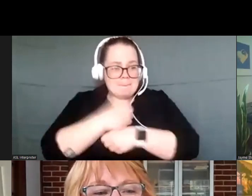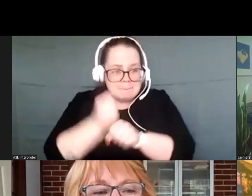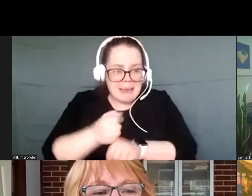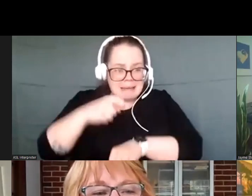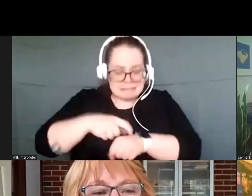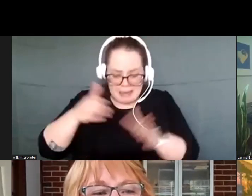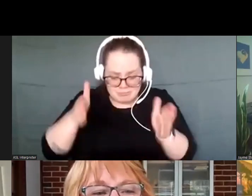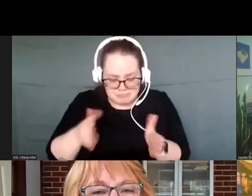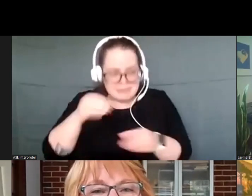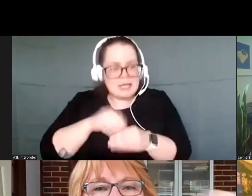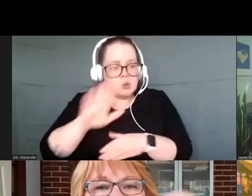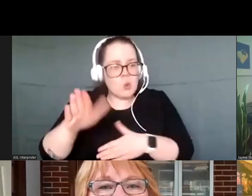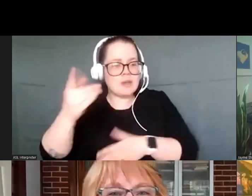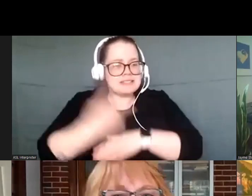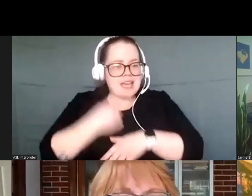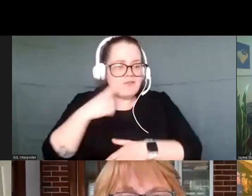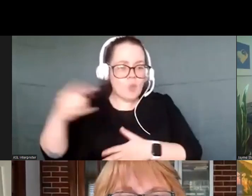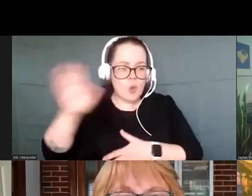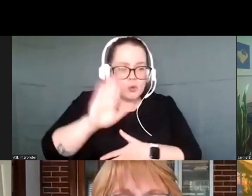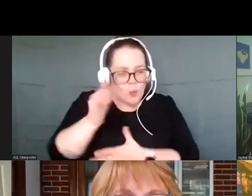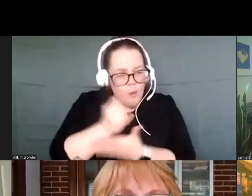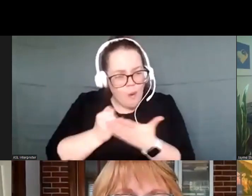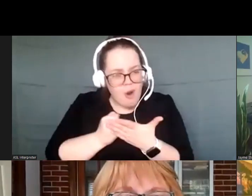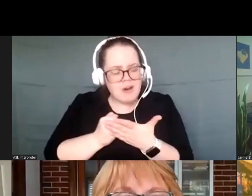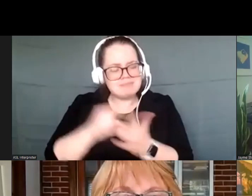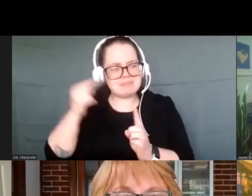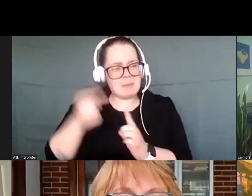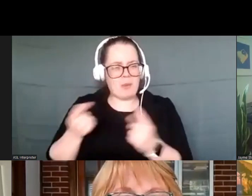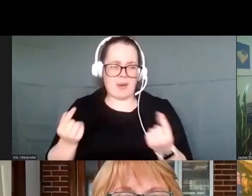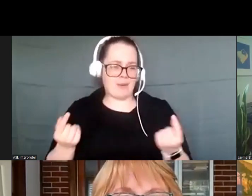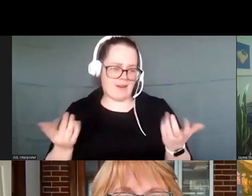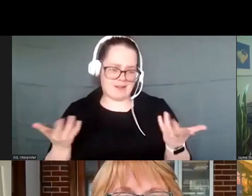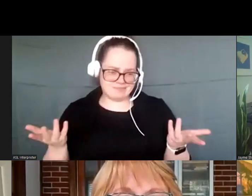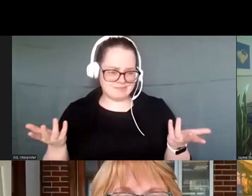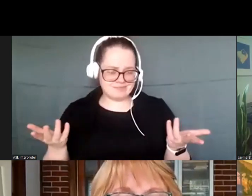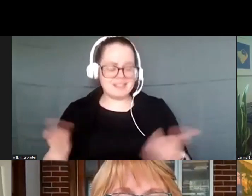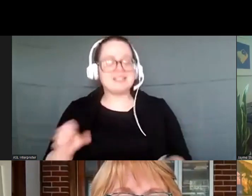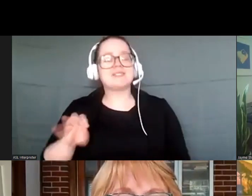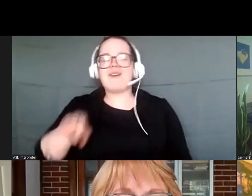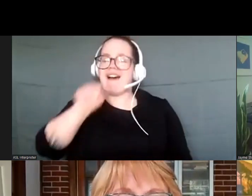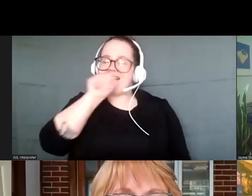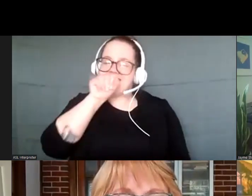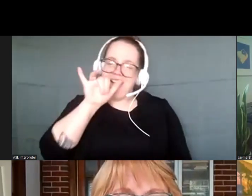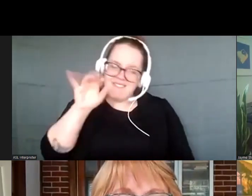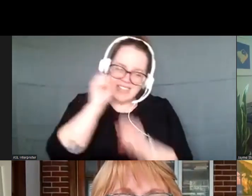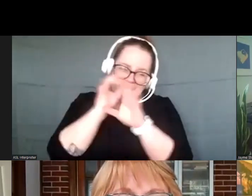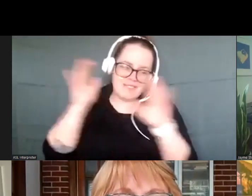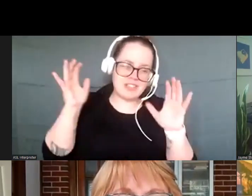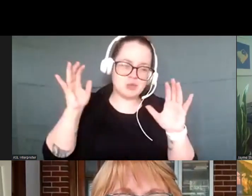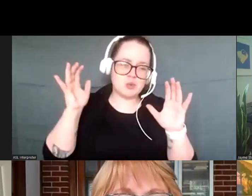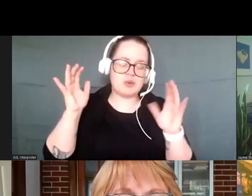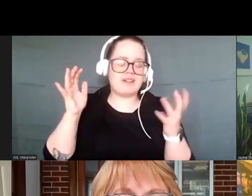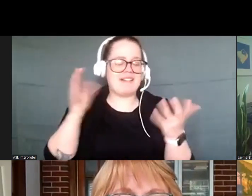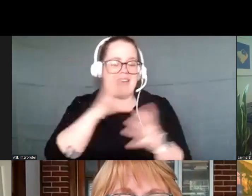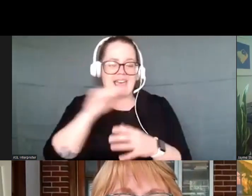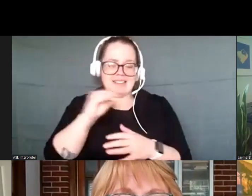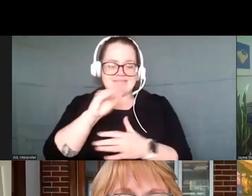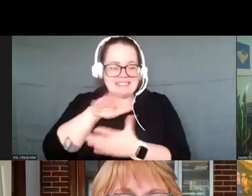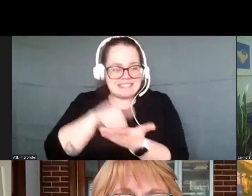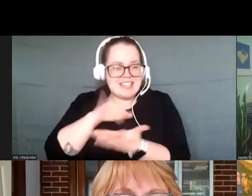of this there's no point in any of it. So yeah, I love that. I love the visual, and that's at the center of it. And